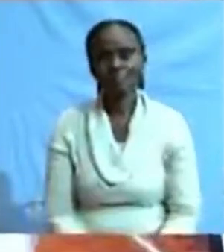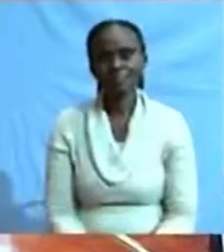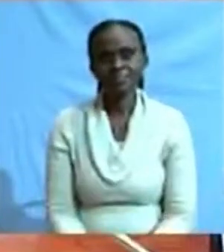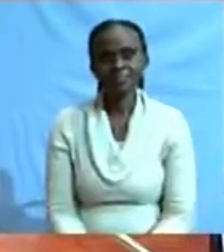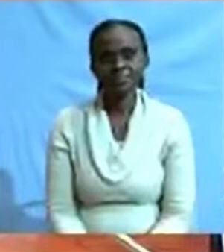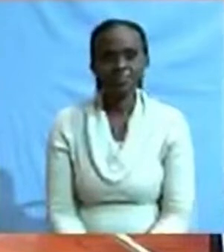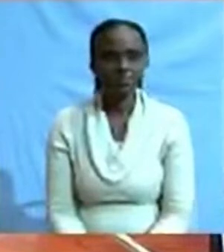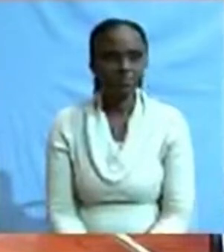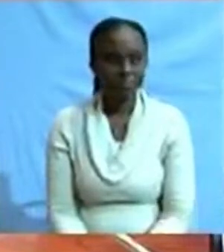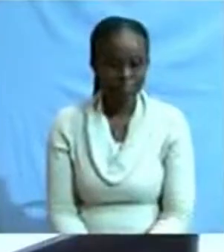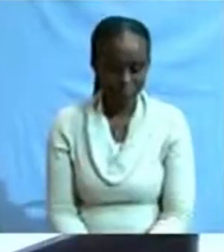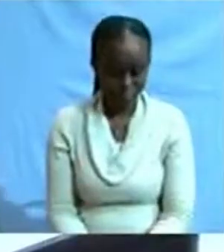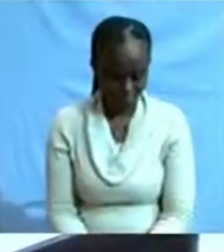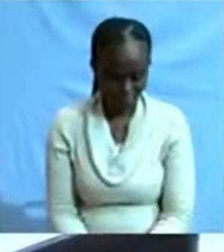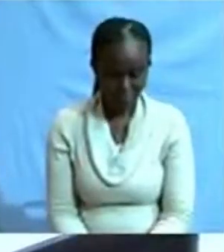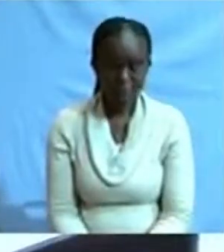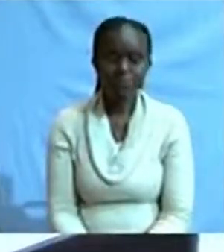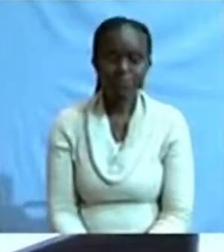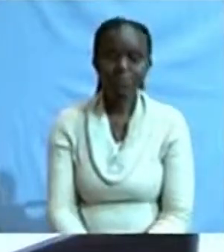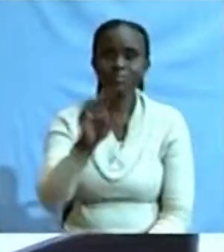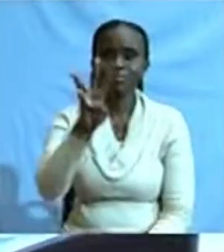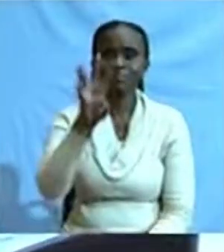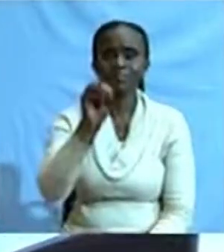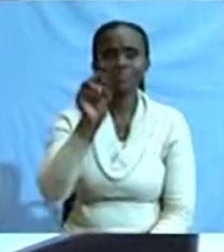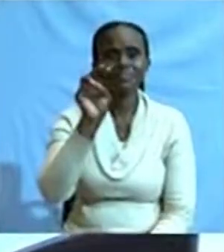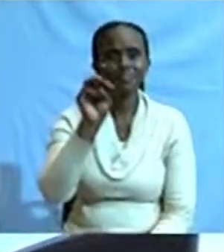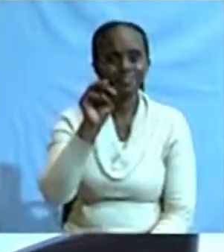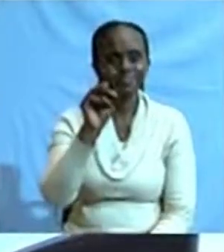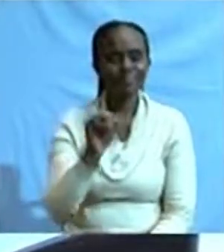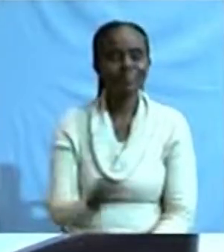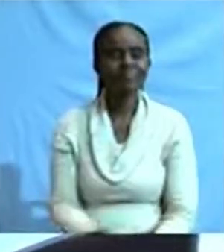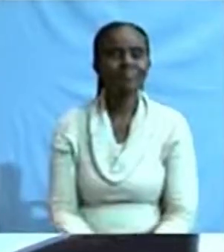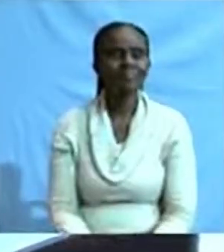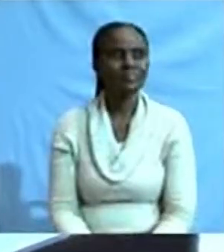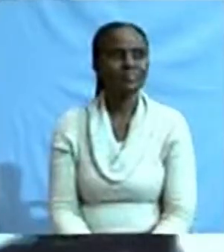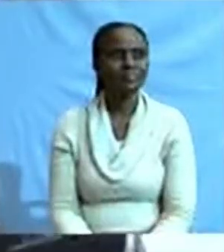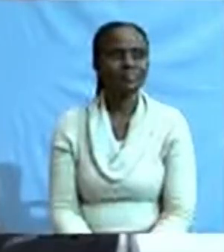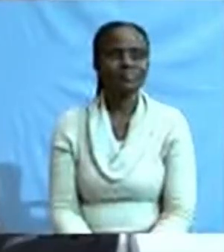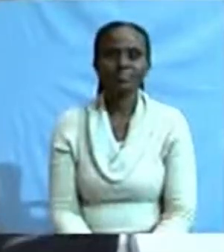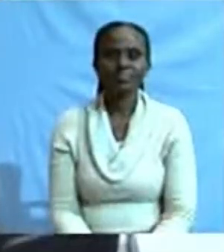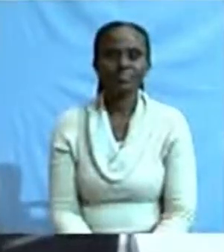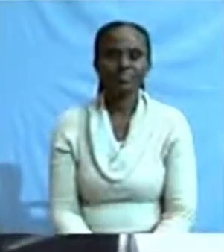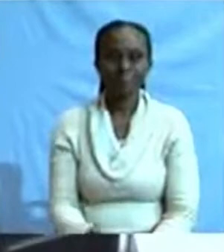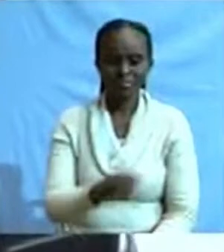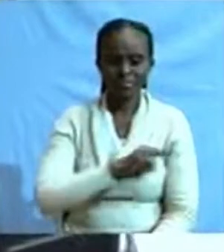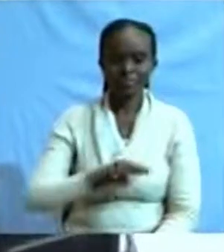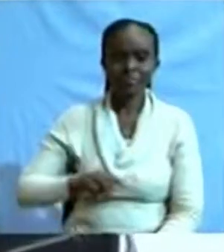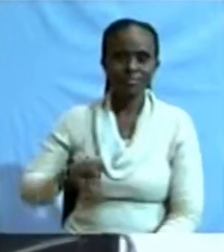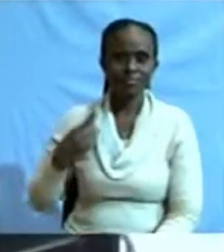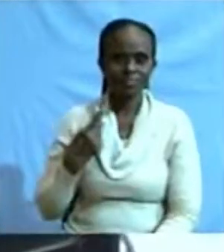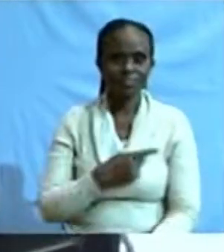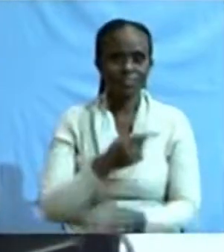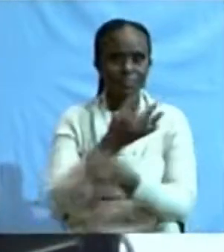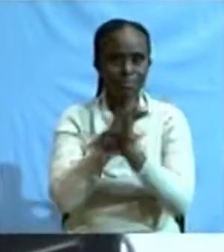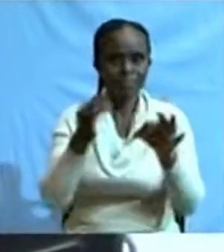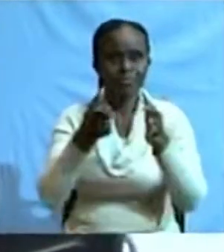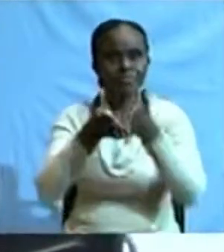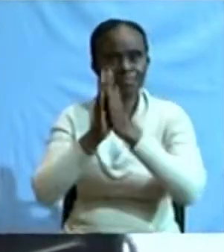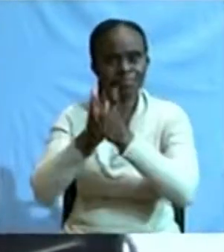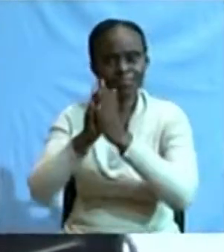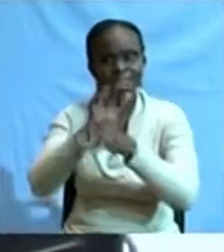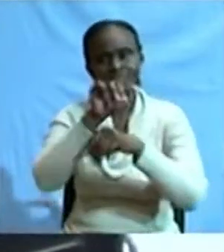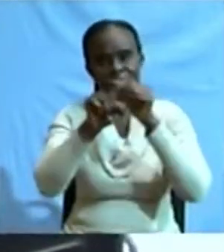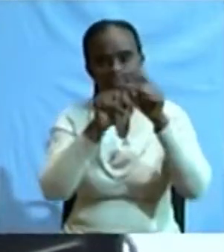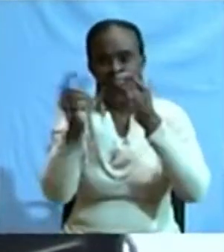you very much. We have taken about 40 minutes. Not very bad. Yeah, members of Parliament, you are now free to ask questions.